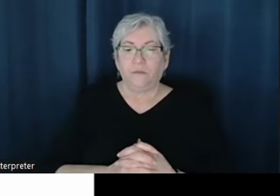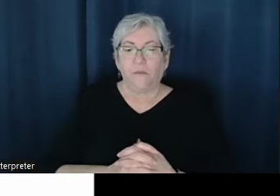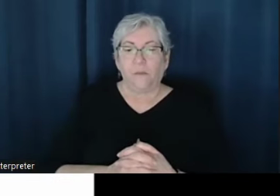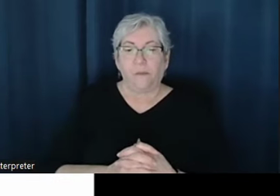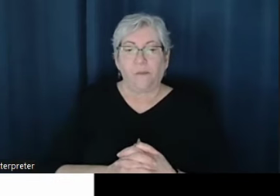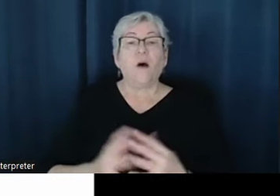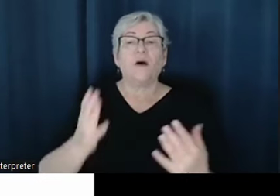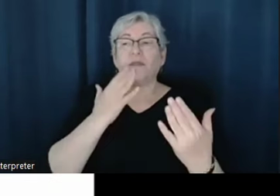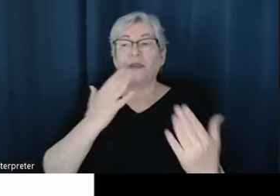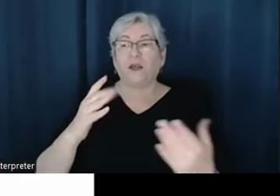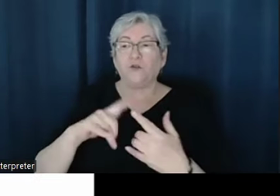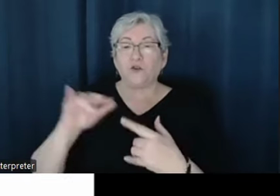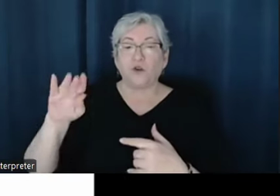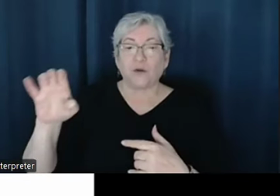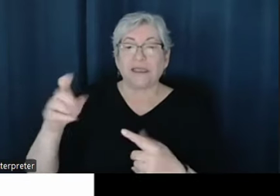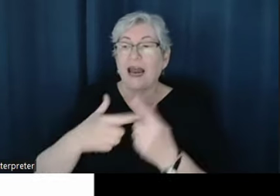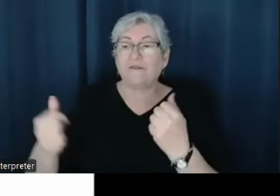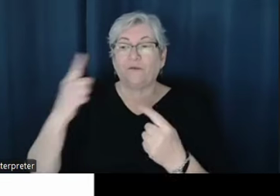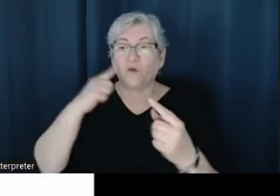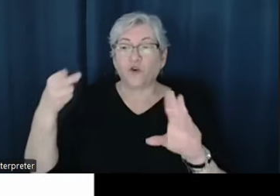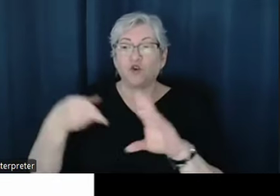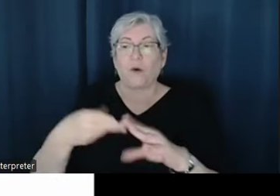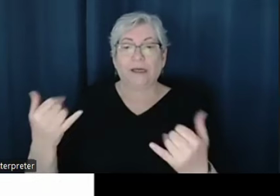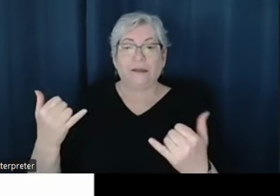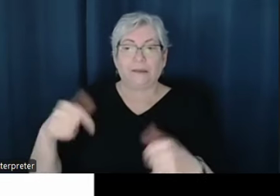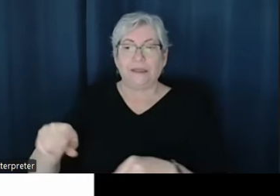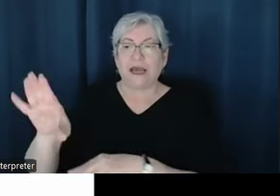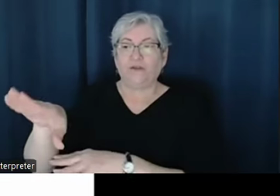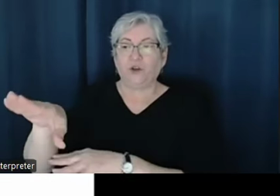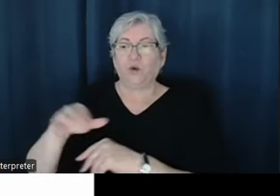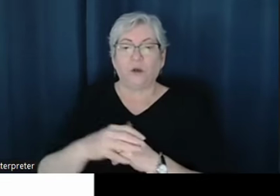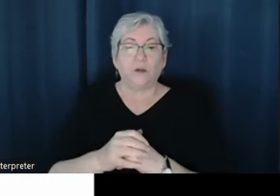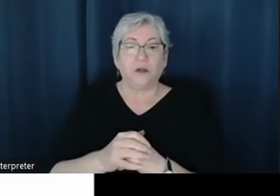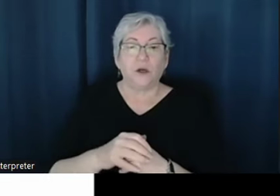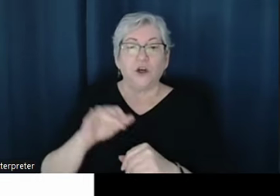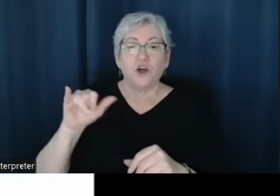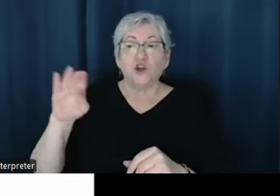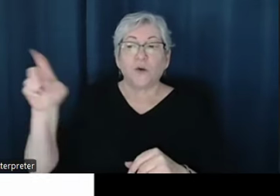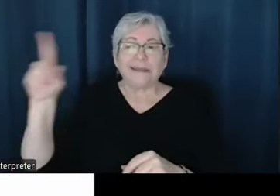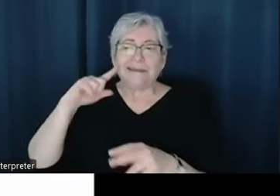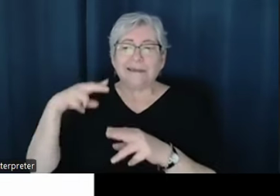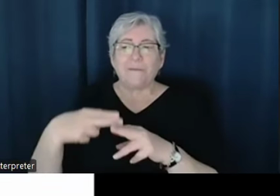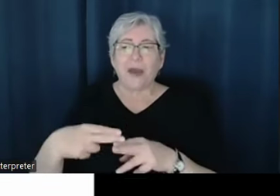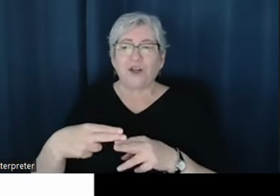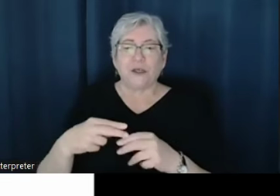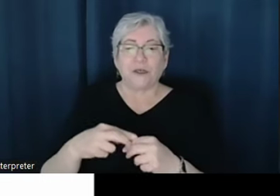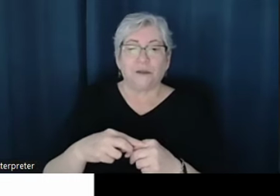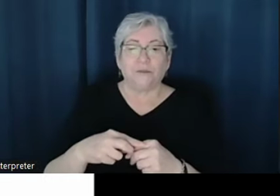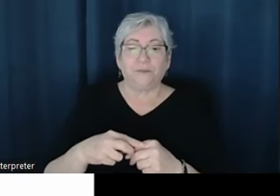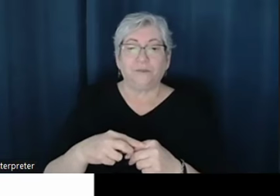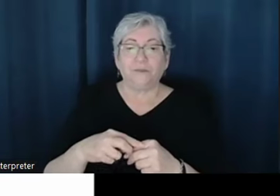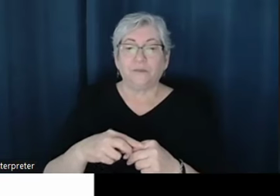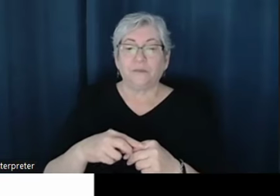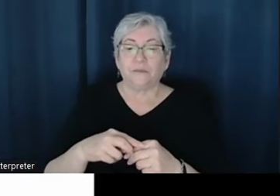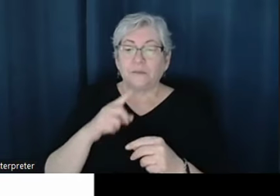Thank you, Josie, and thank you everyone for joining us this afternoon. As Josie mentioned, as the plans have been